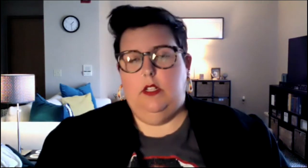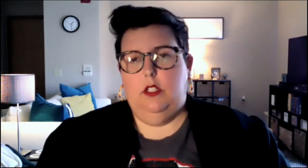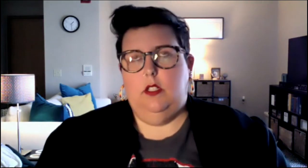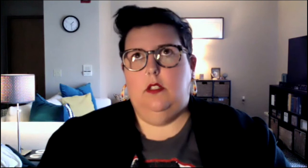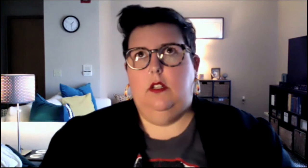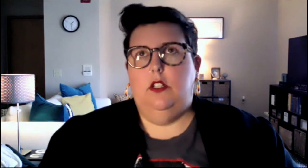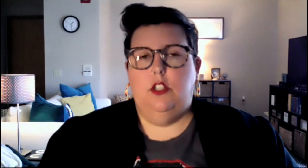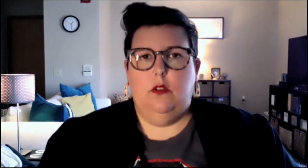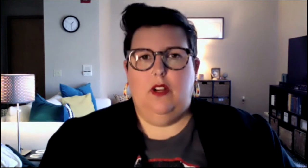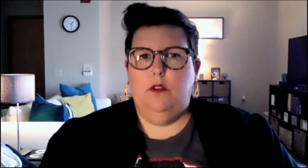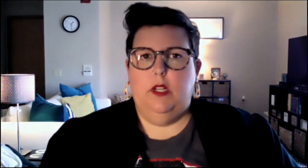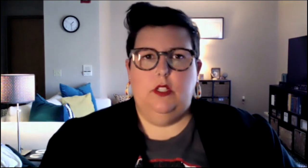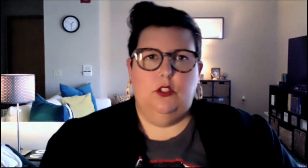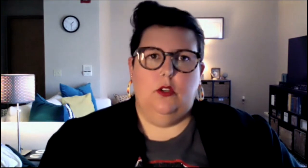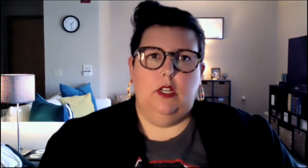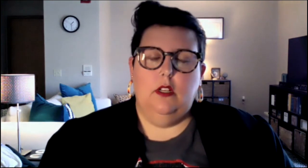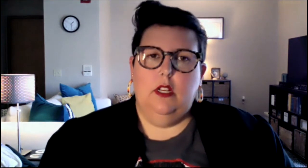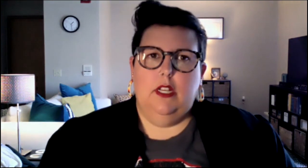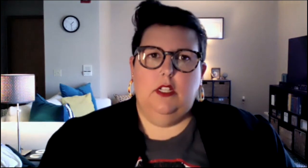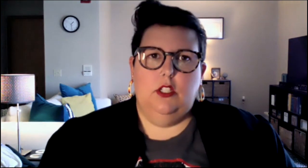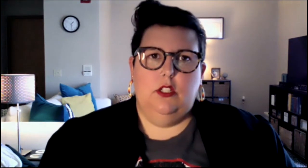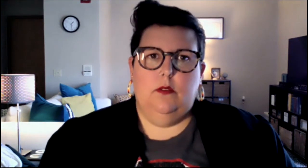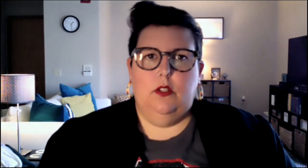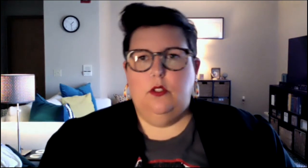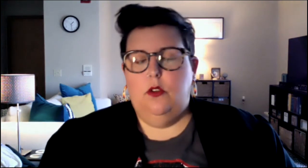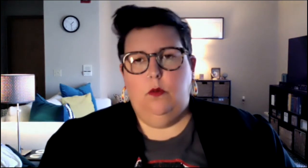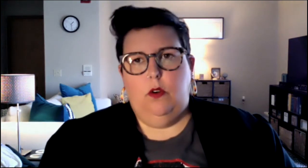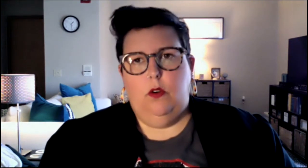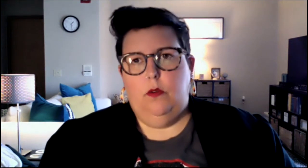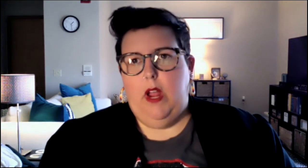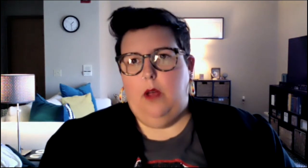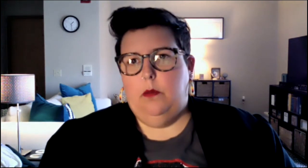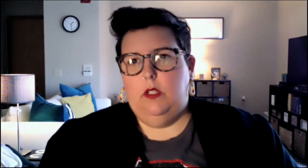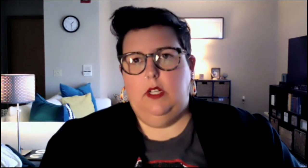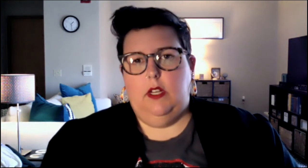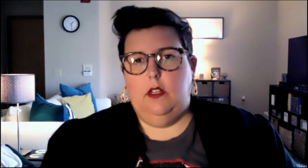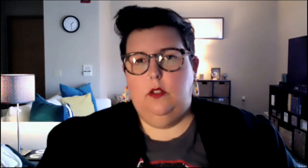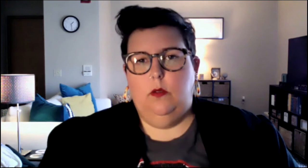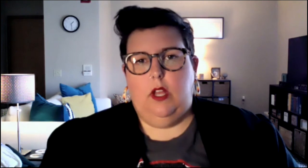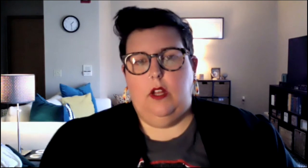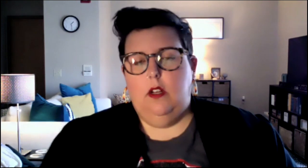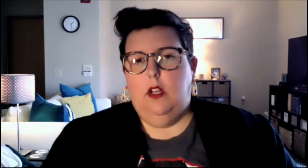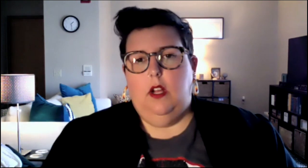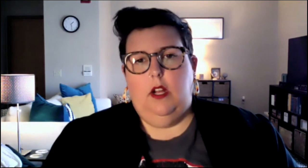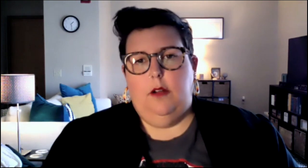it's just, in general, everybody's journey is different. There's no roadmap to get to